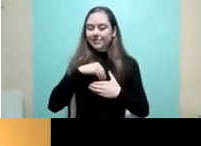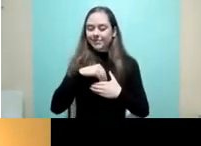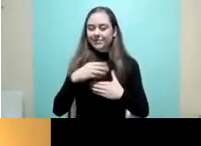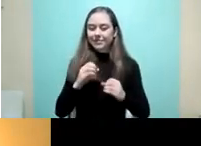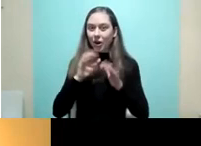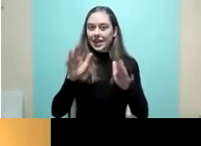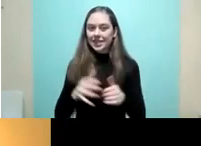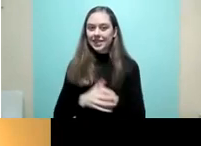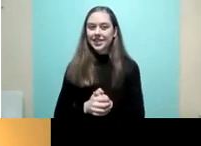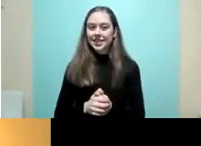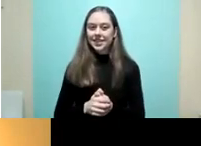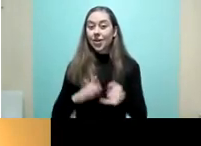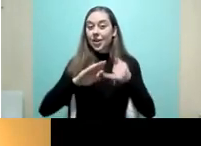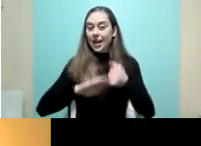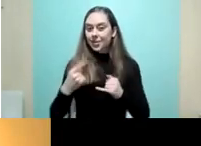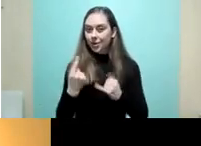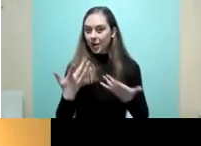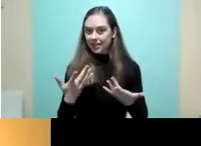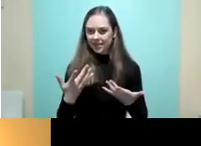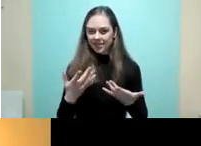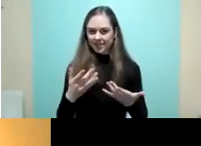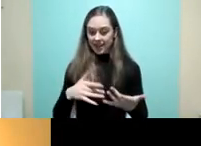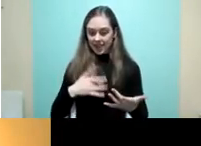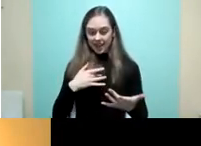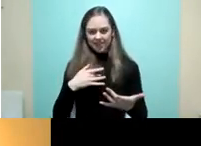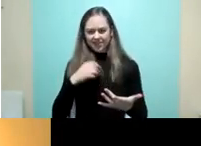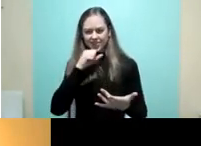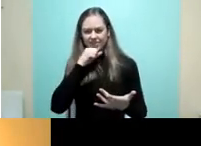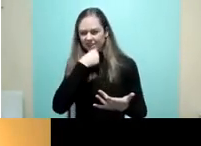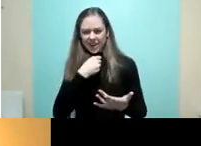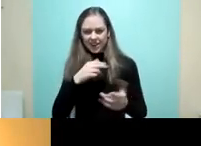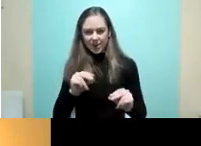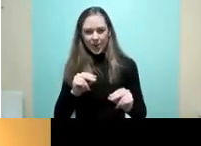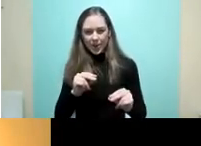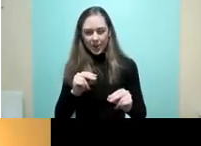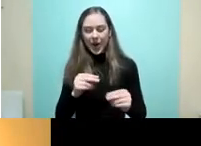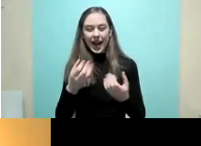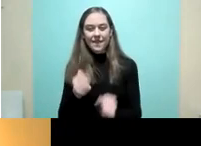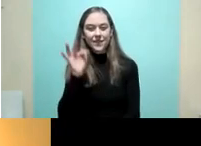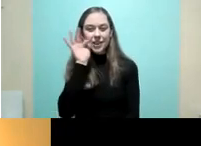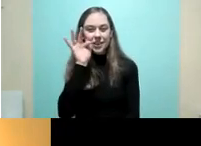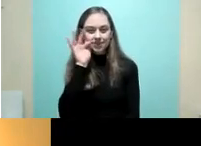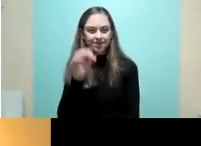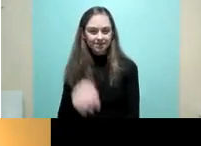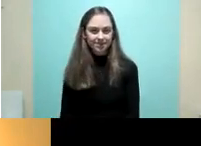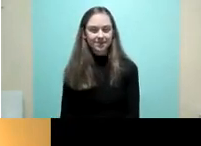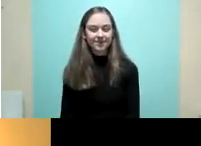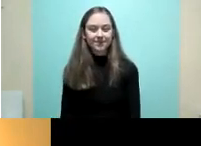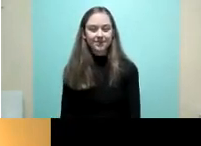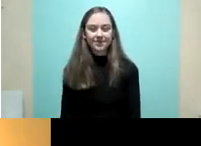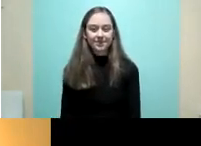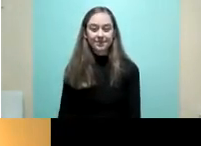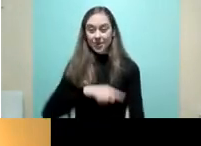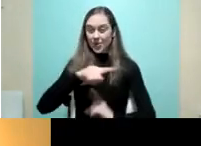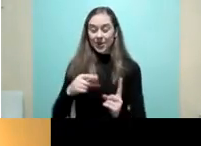don't take life too seriously. And the most important thing, have a bit of fun. Have a bit of fun, guys.